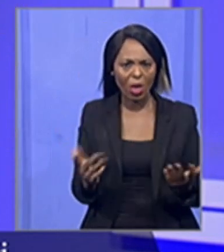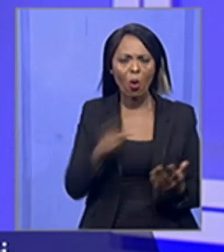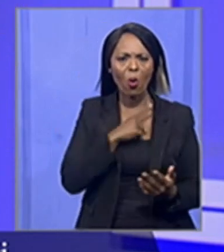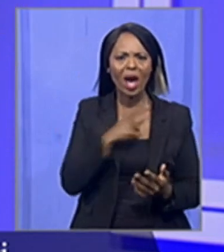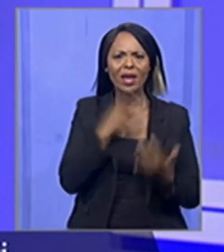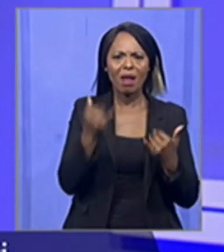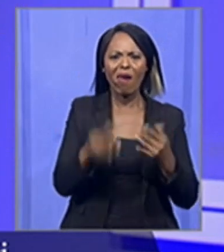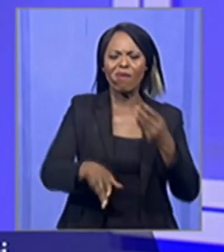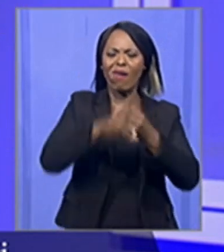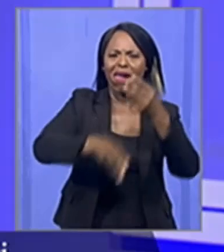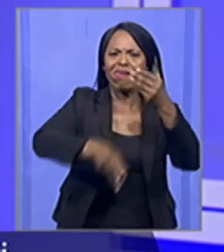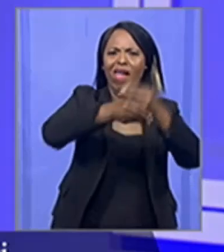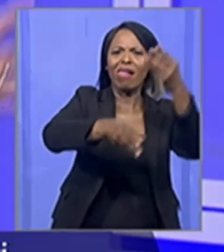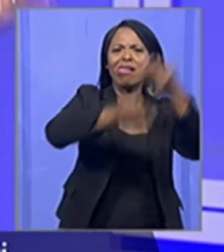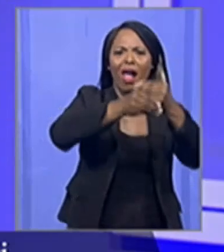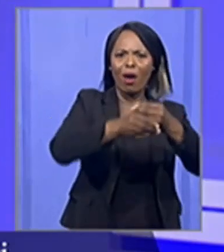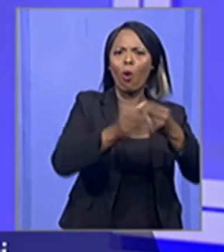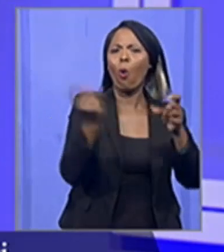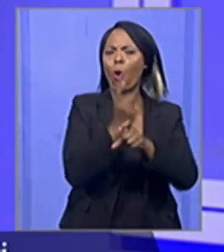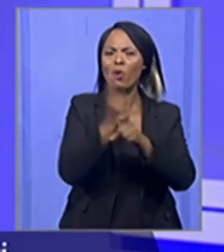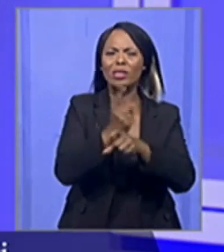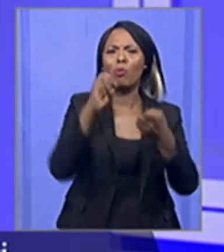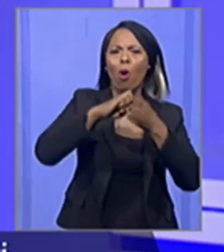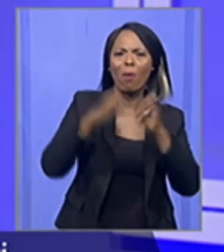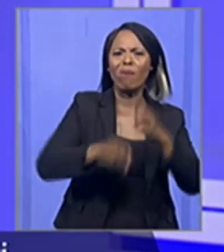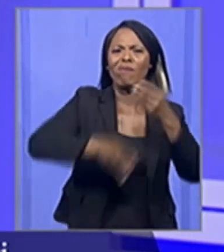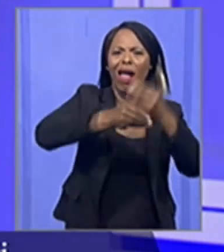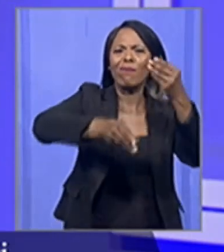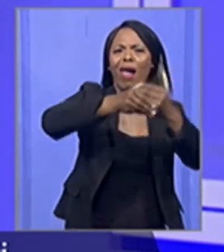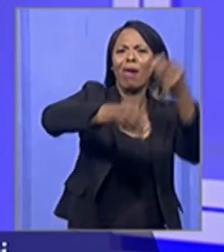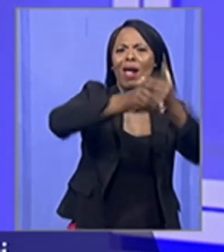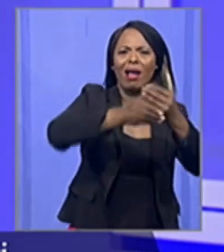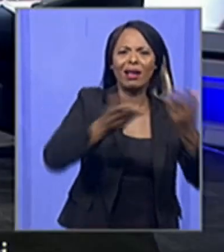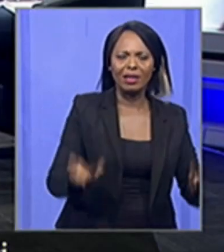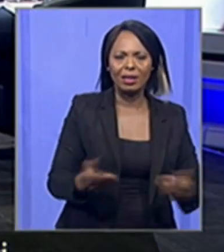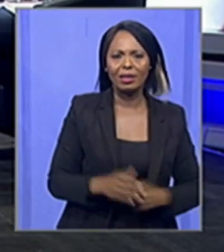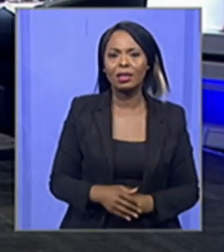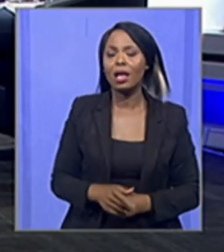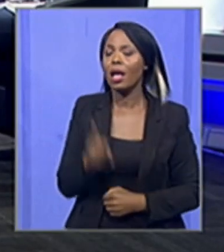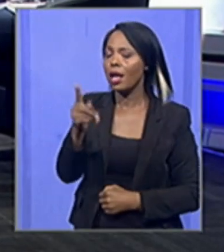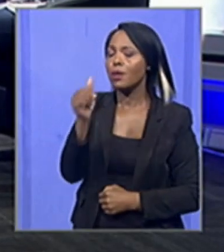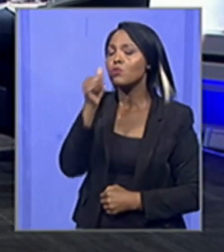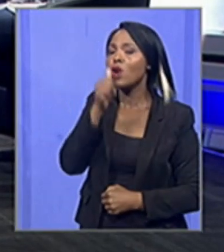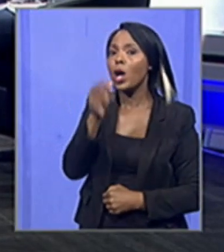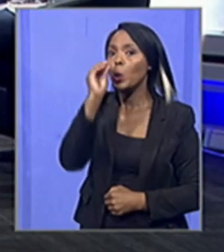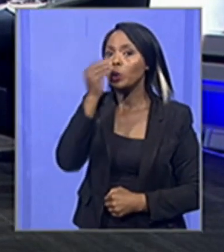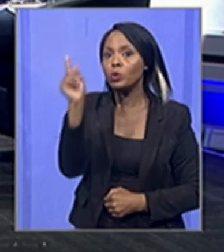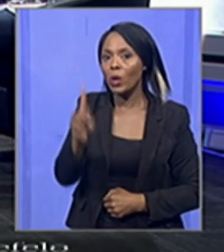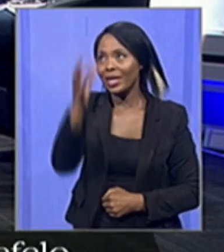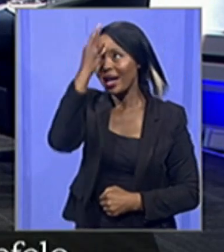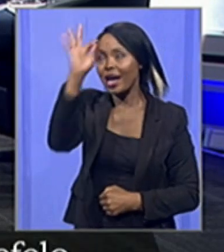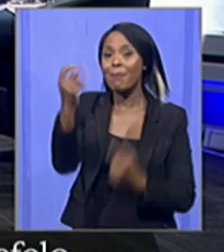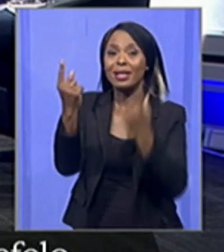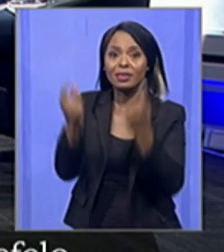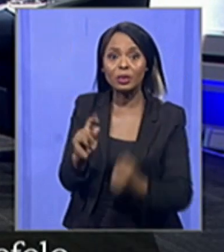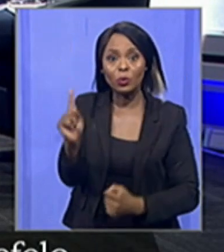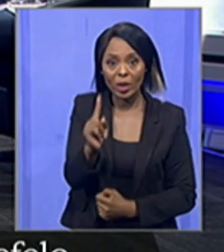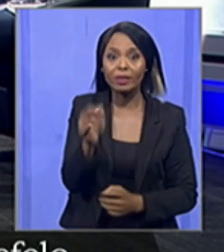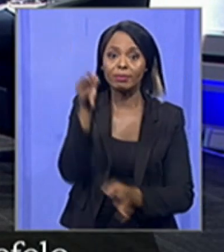oketša mathata le dutše le na le mathata le sa oketša mangwe mo godimo? Ga di ditaba tše monate tše le gore pušo ya rena e di dirile